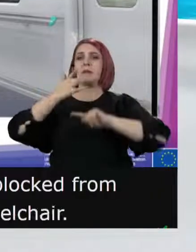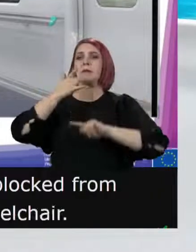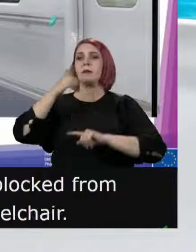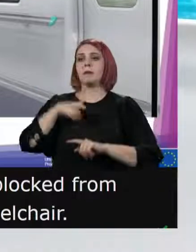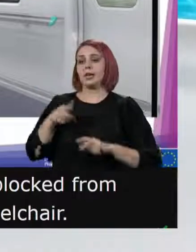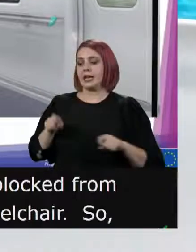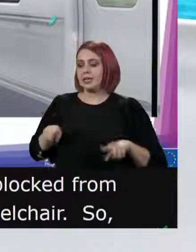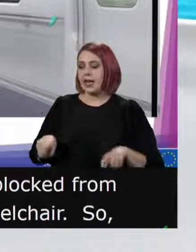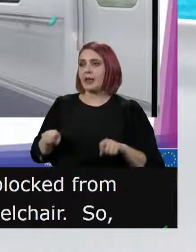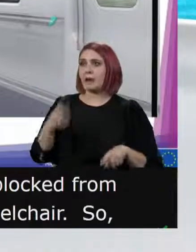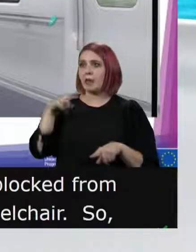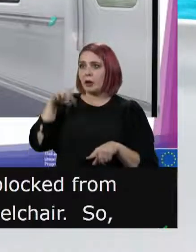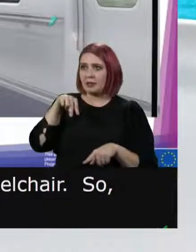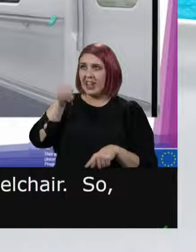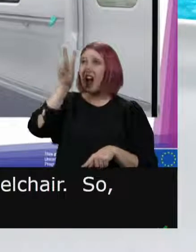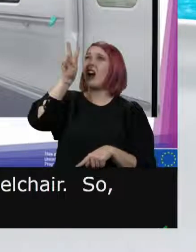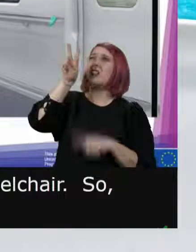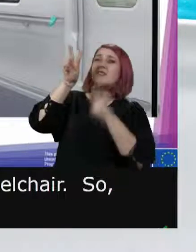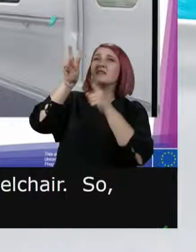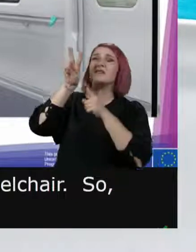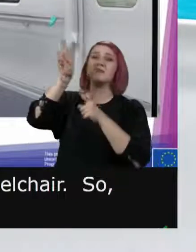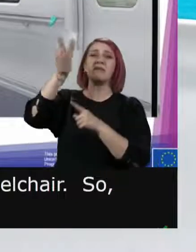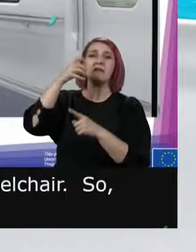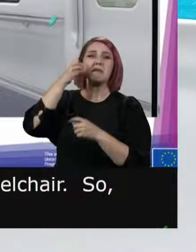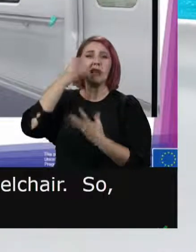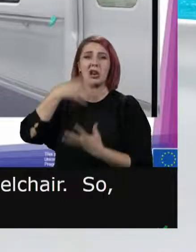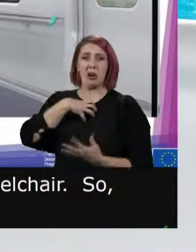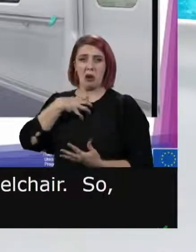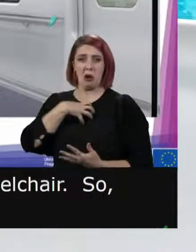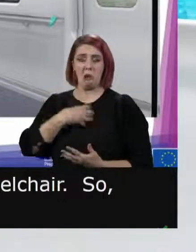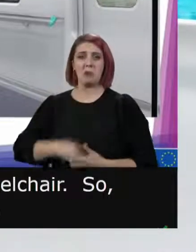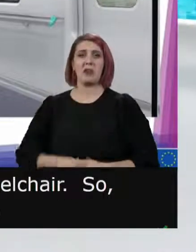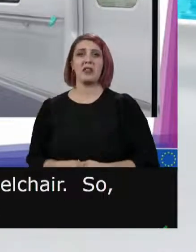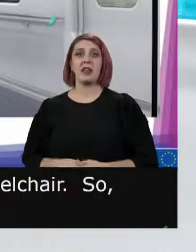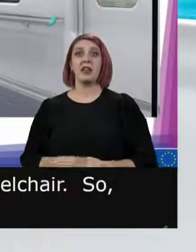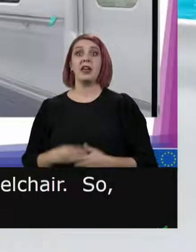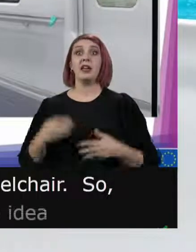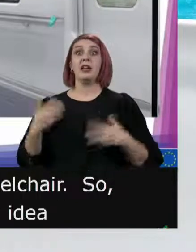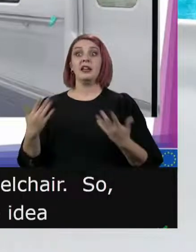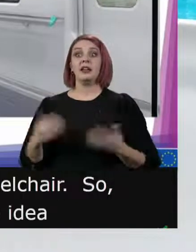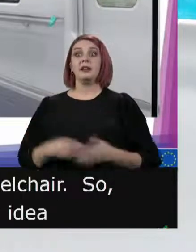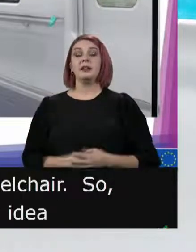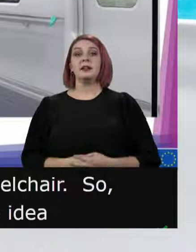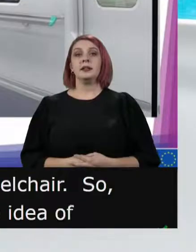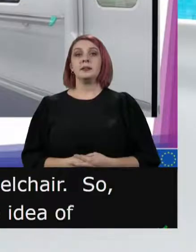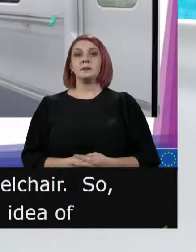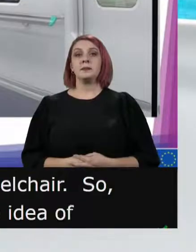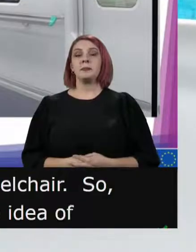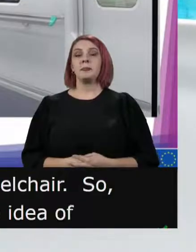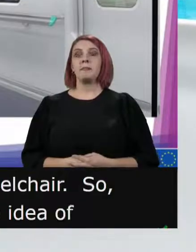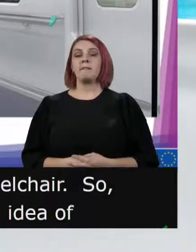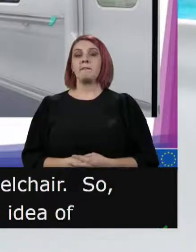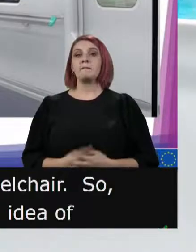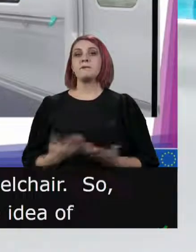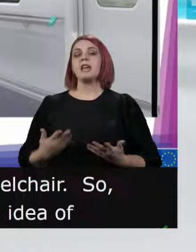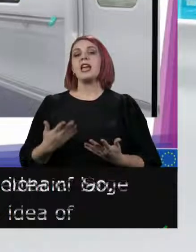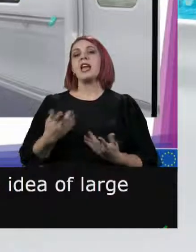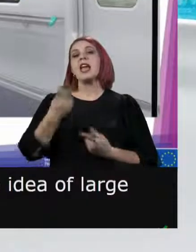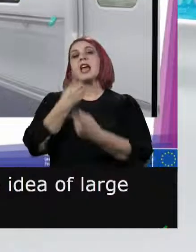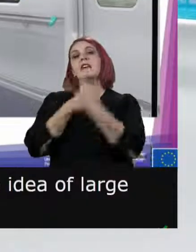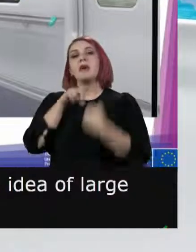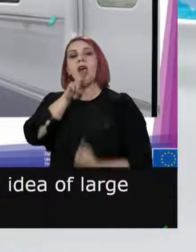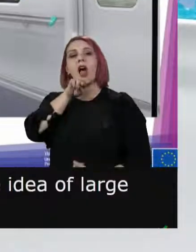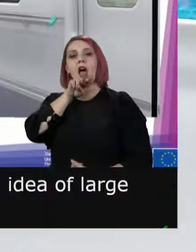important. But the idea of large screens with information, with the capacity